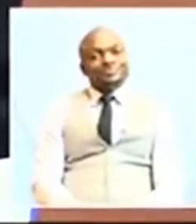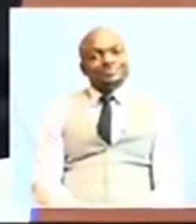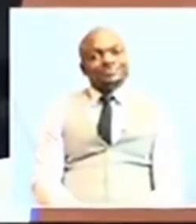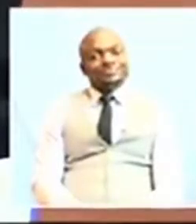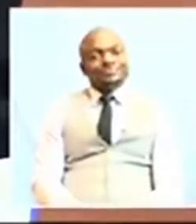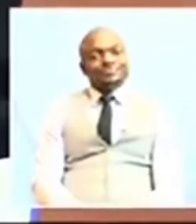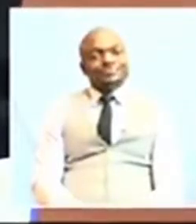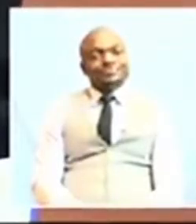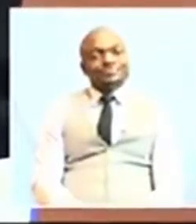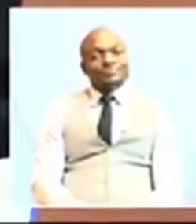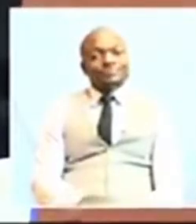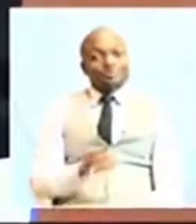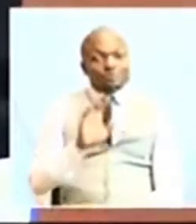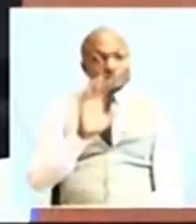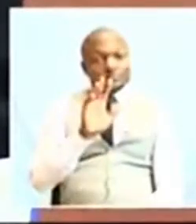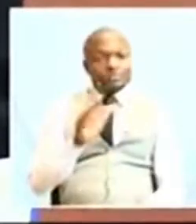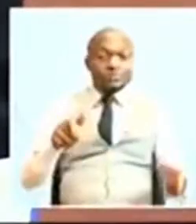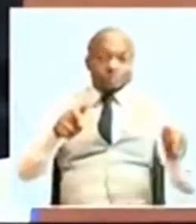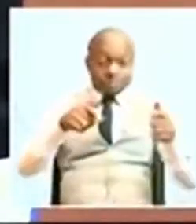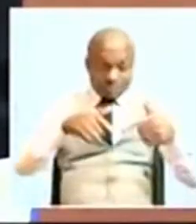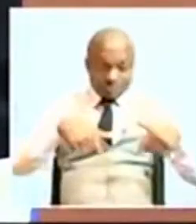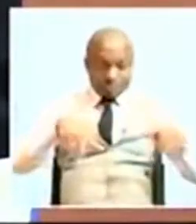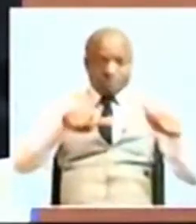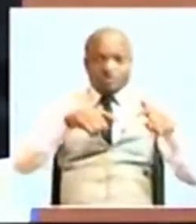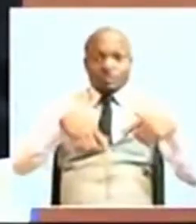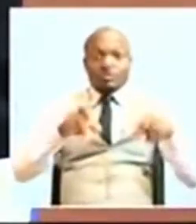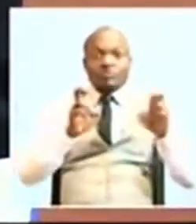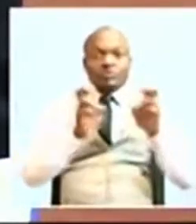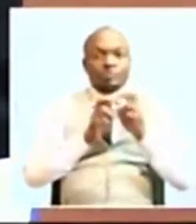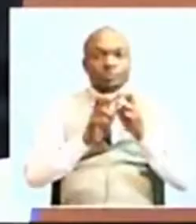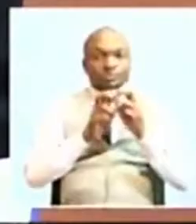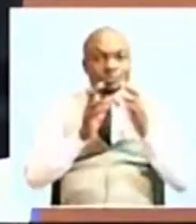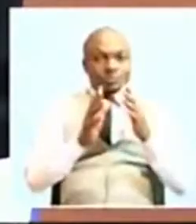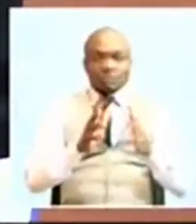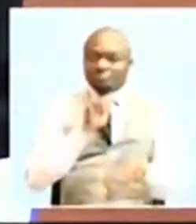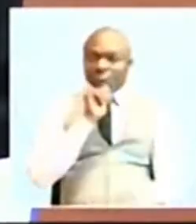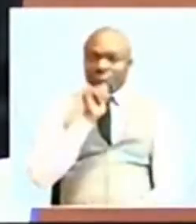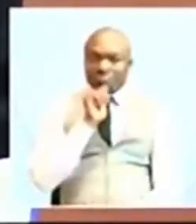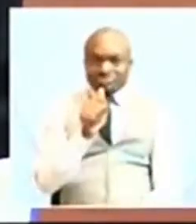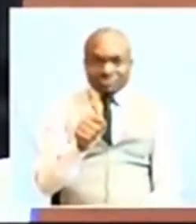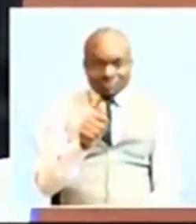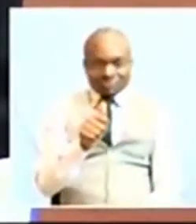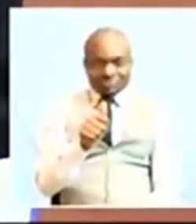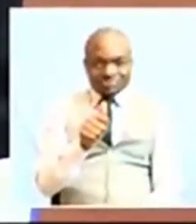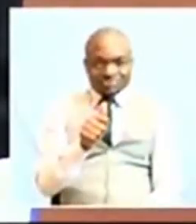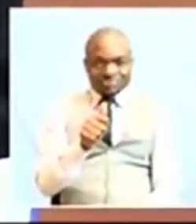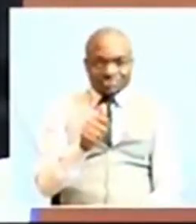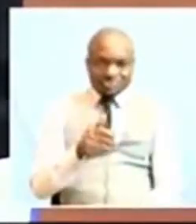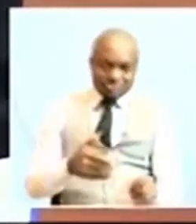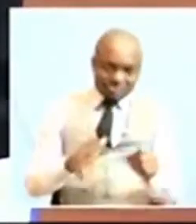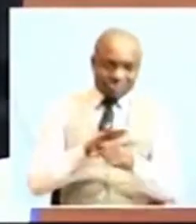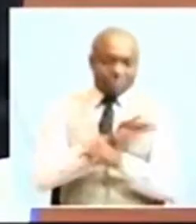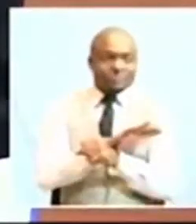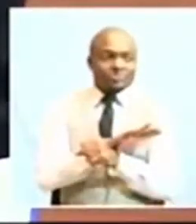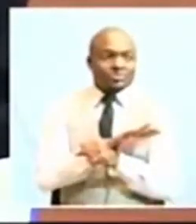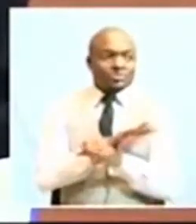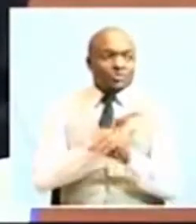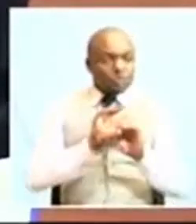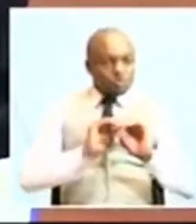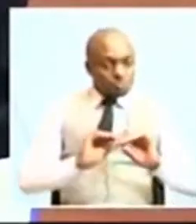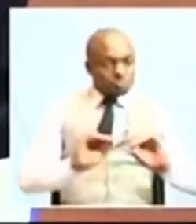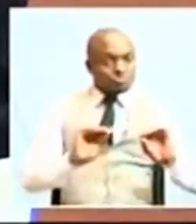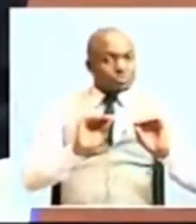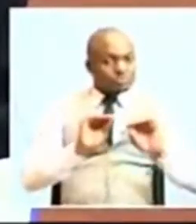call your local contractors not being fully